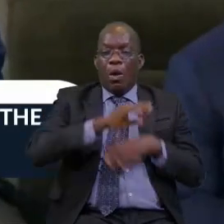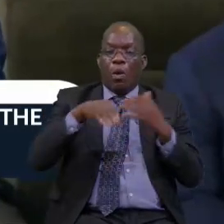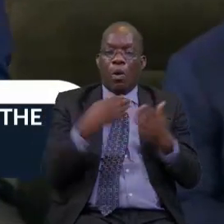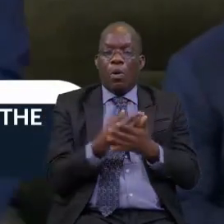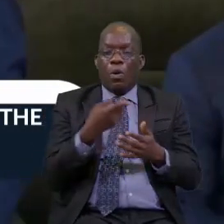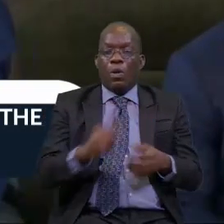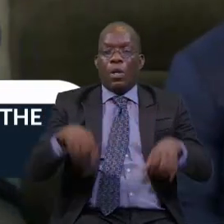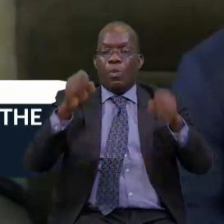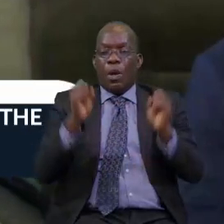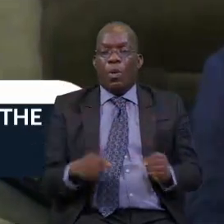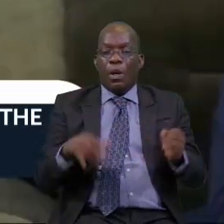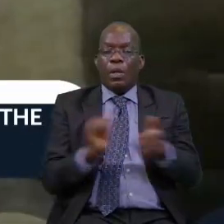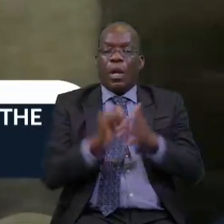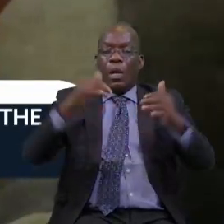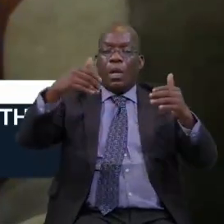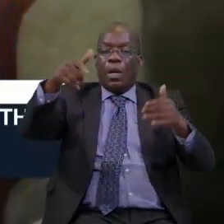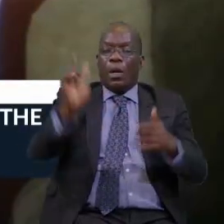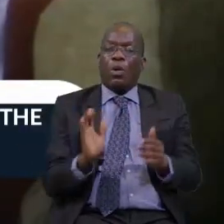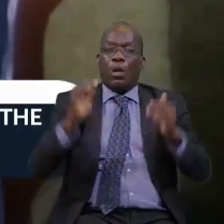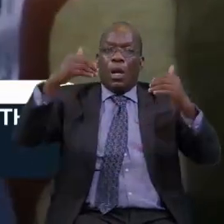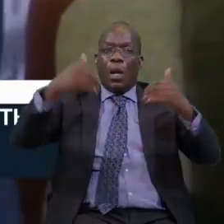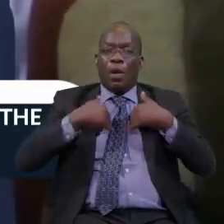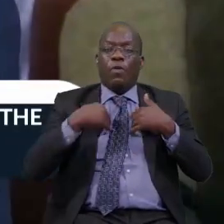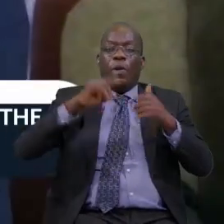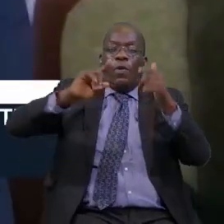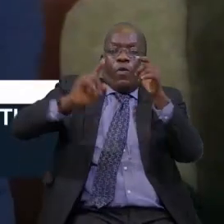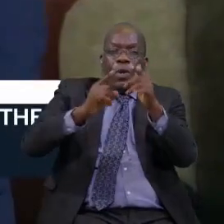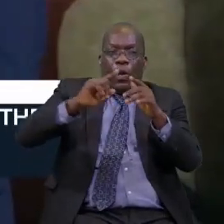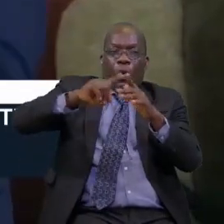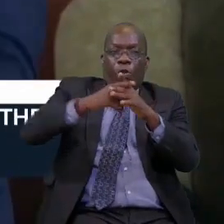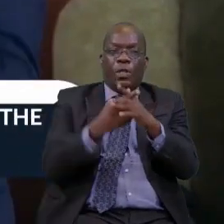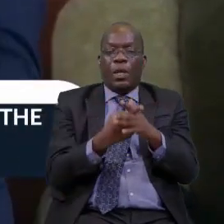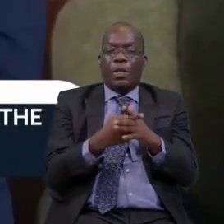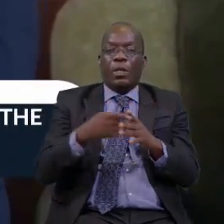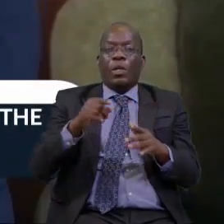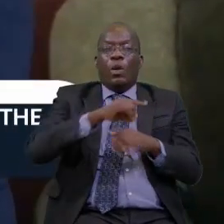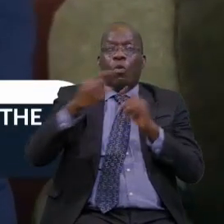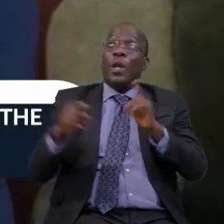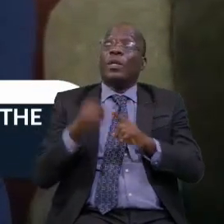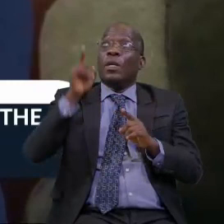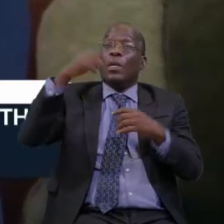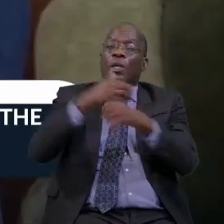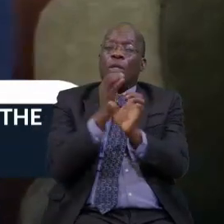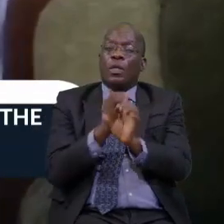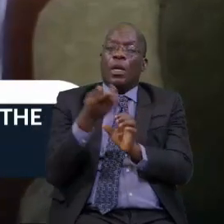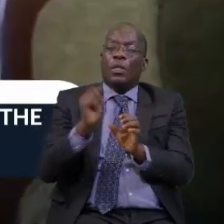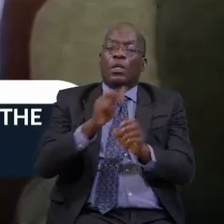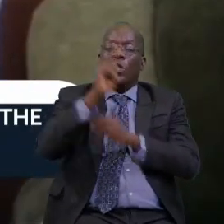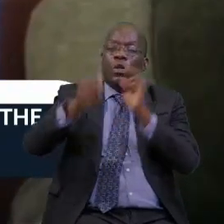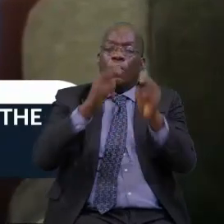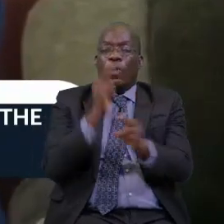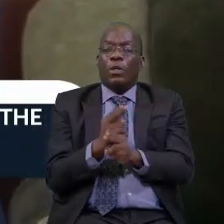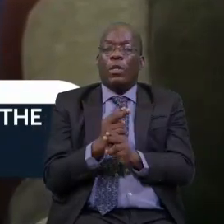God had originally when he created the whole universe, he still has all the power. And if